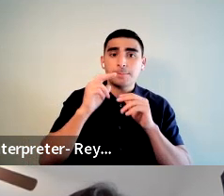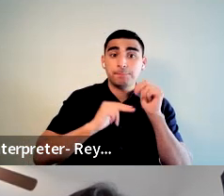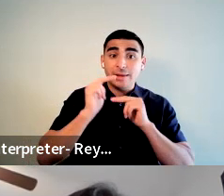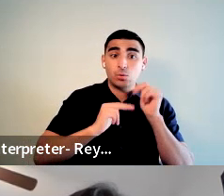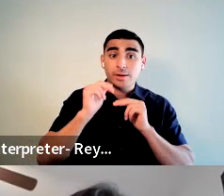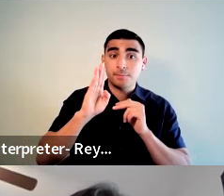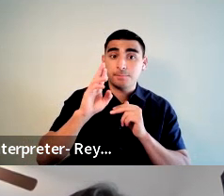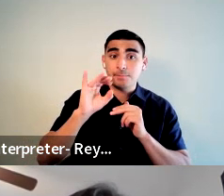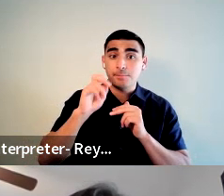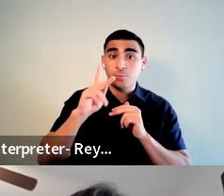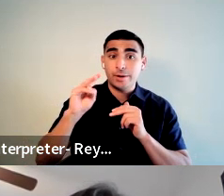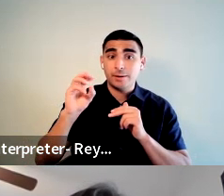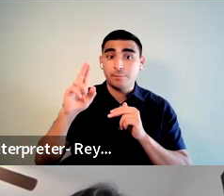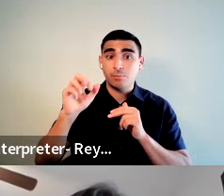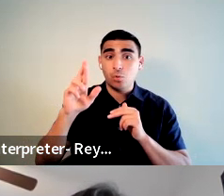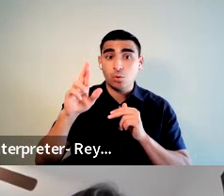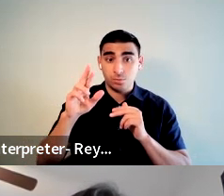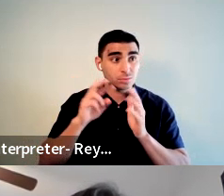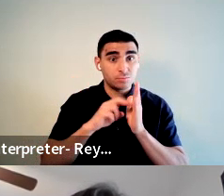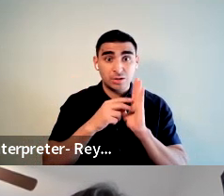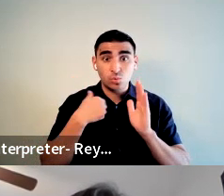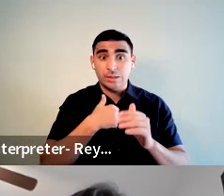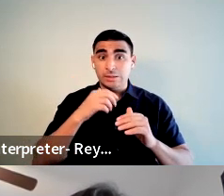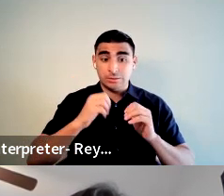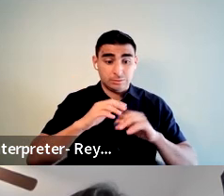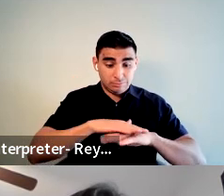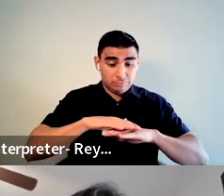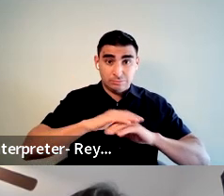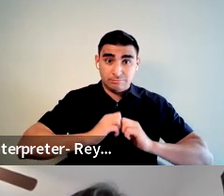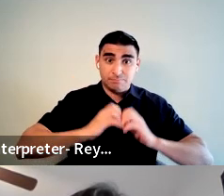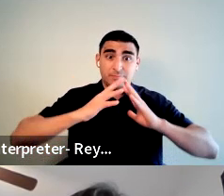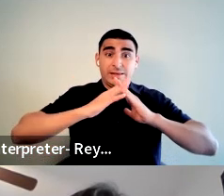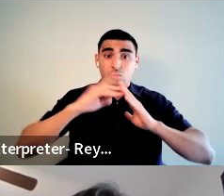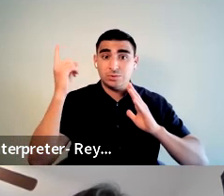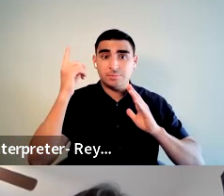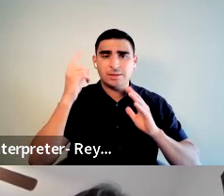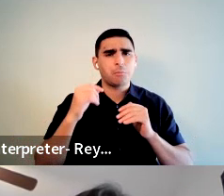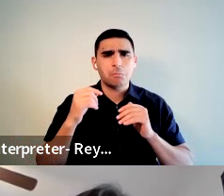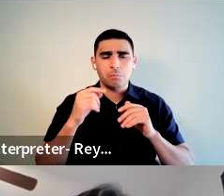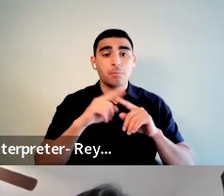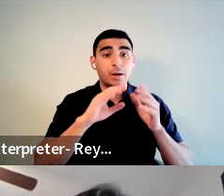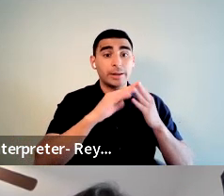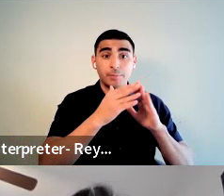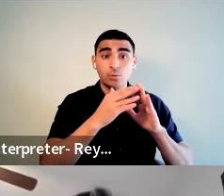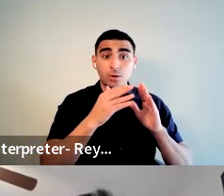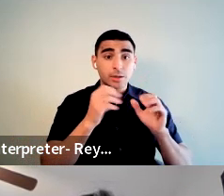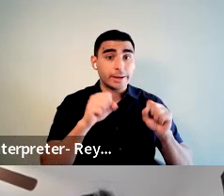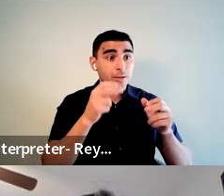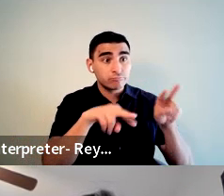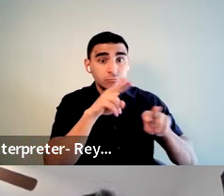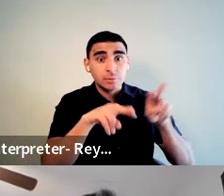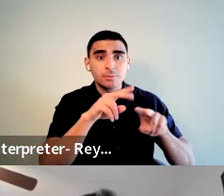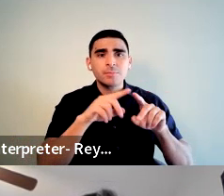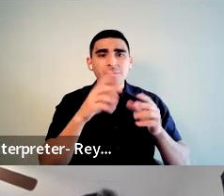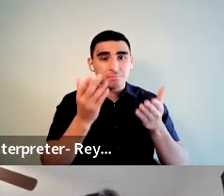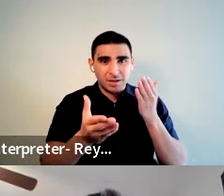building something from the ground up, though if there's a community that doesn't have that, that's definitely something that would be looked at, but it's more looking at